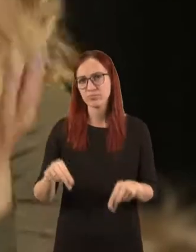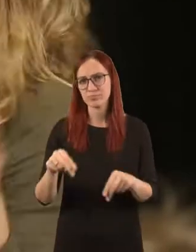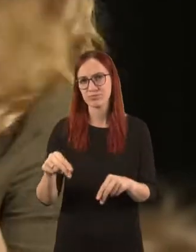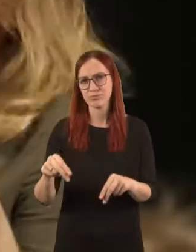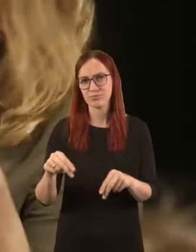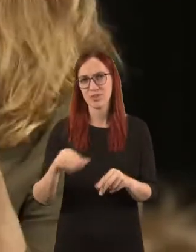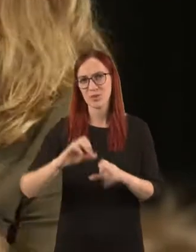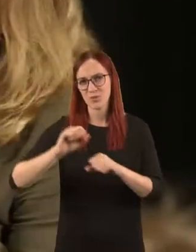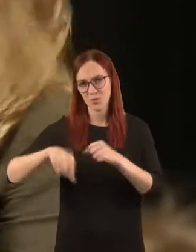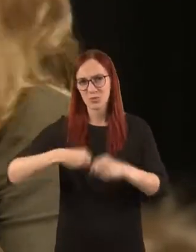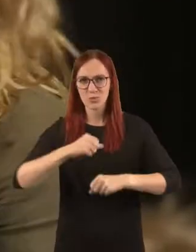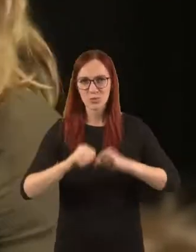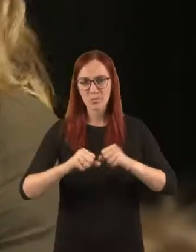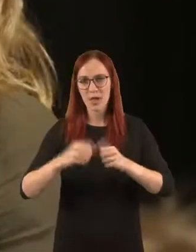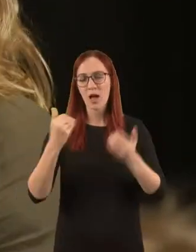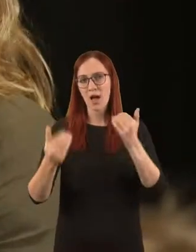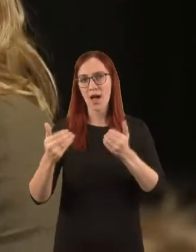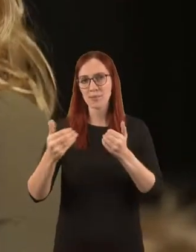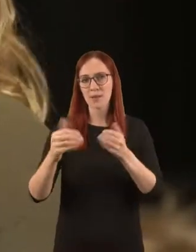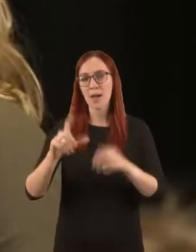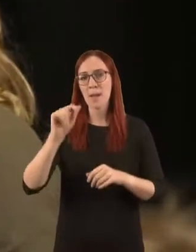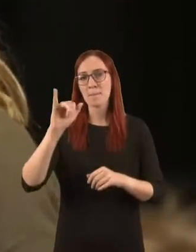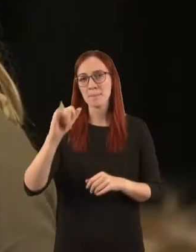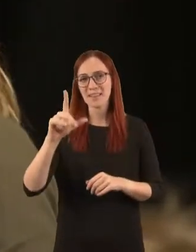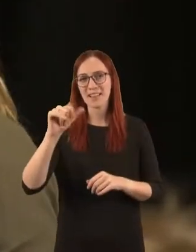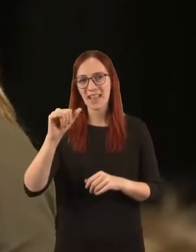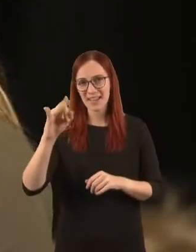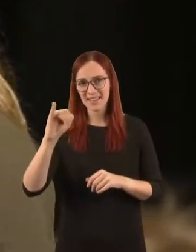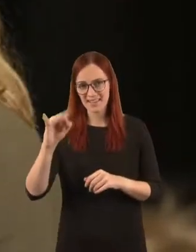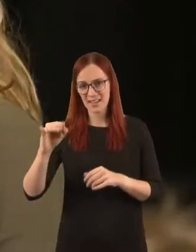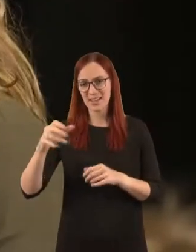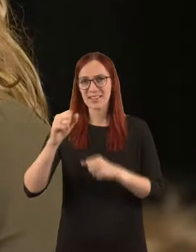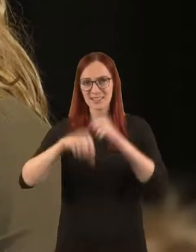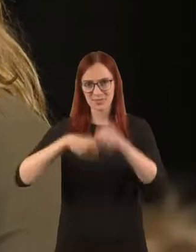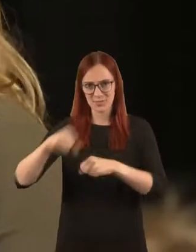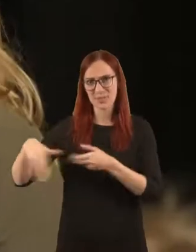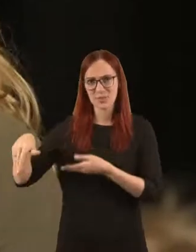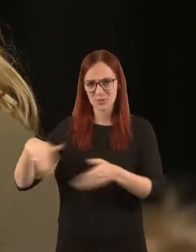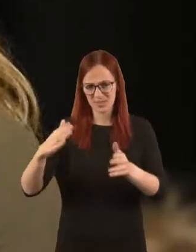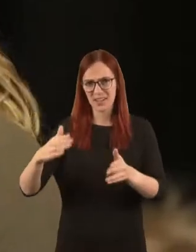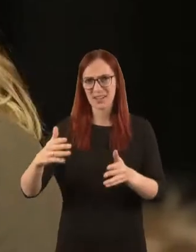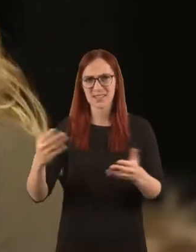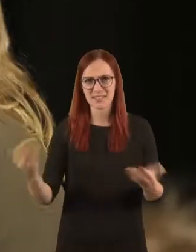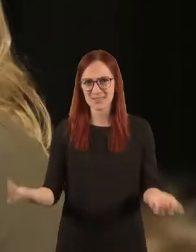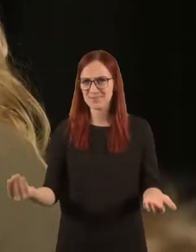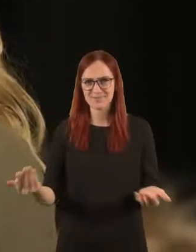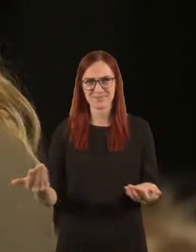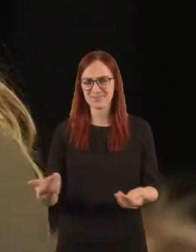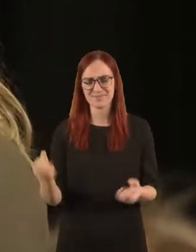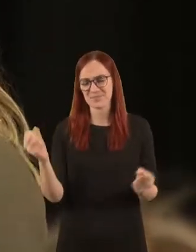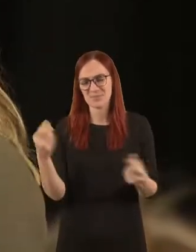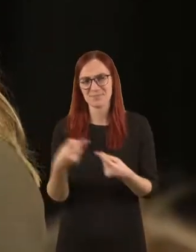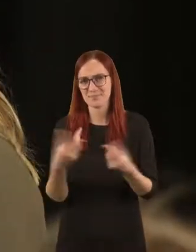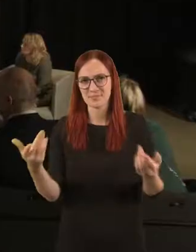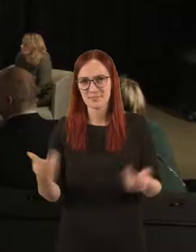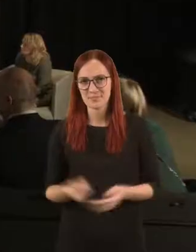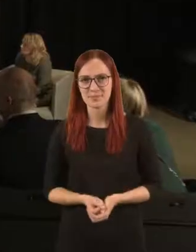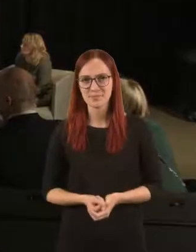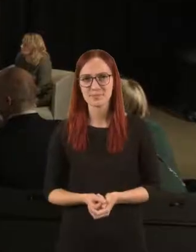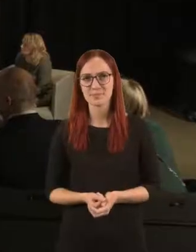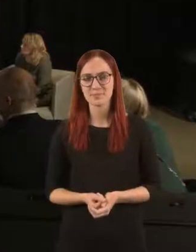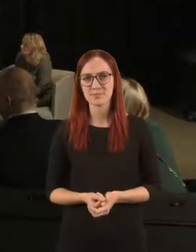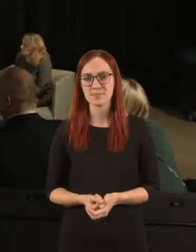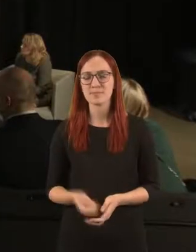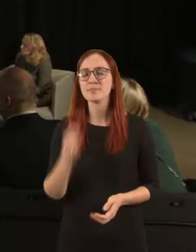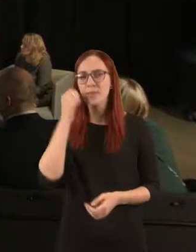If we set up one additional bus line to a suburb at 9 o'clock in the evening, or if we build a